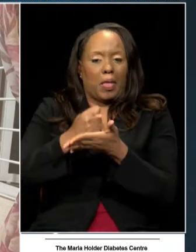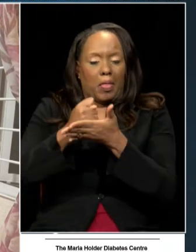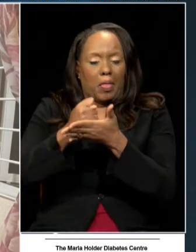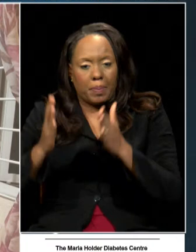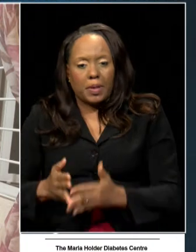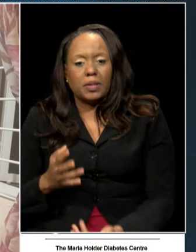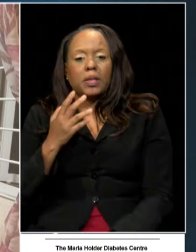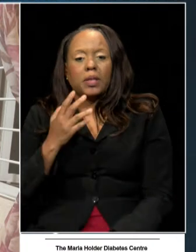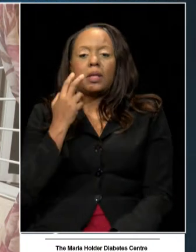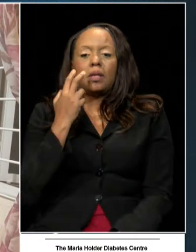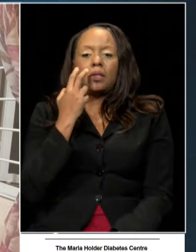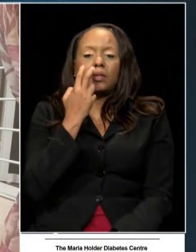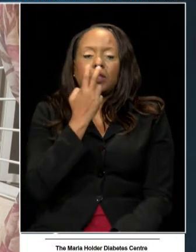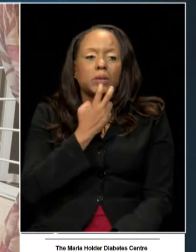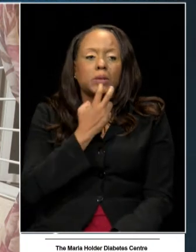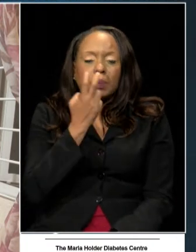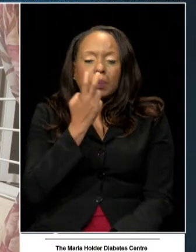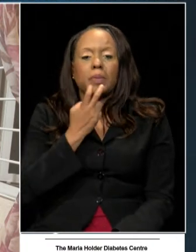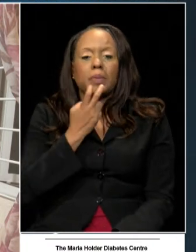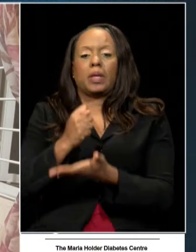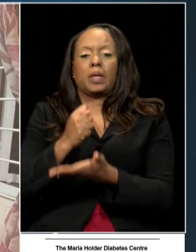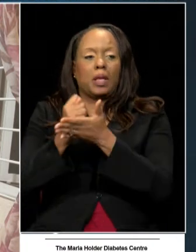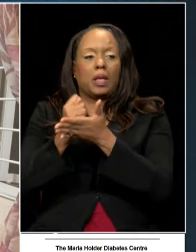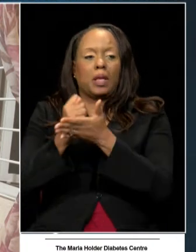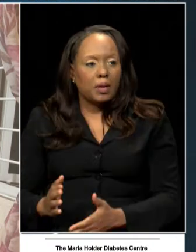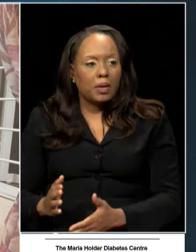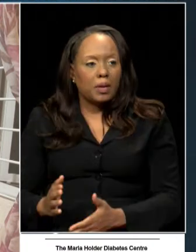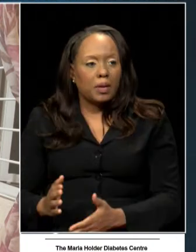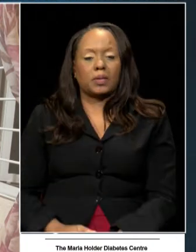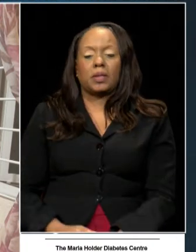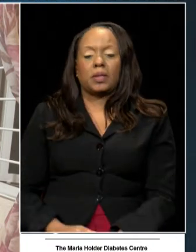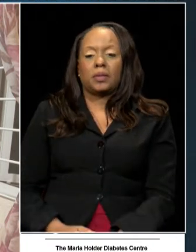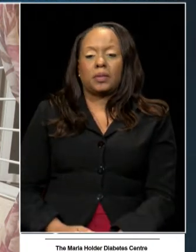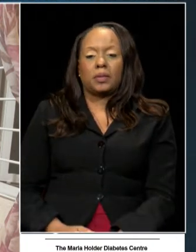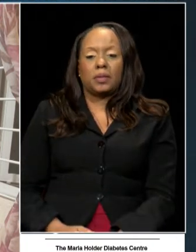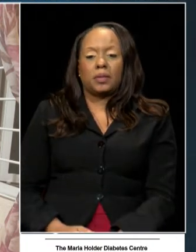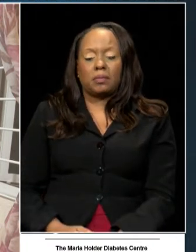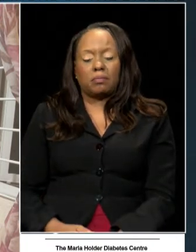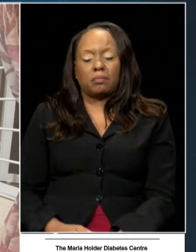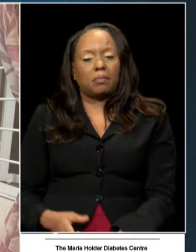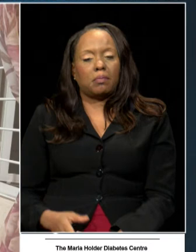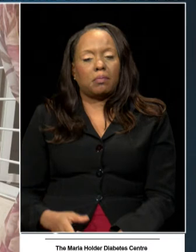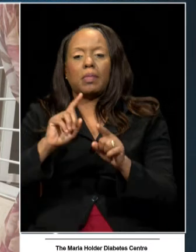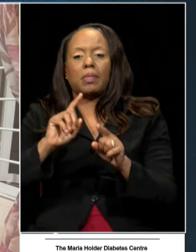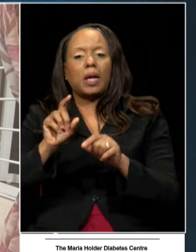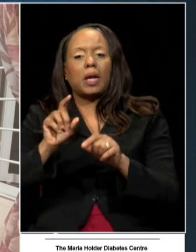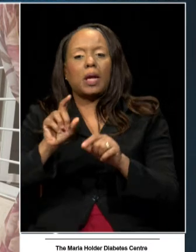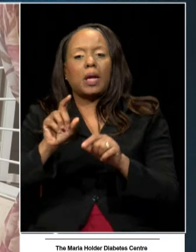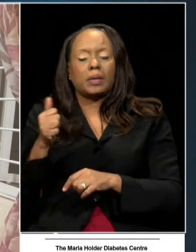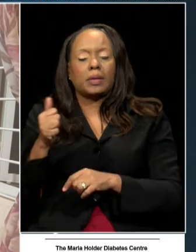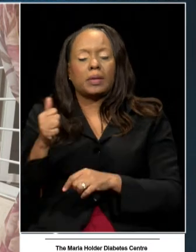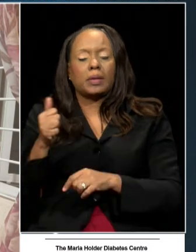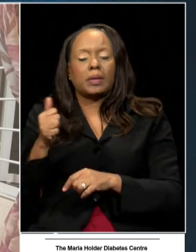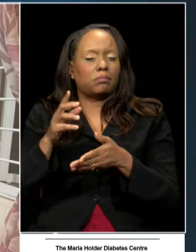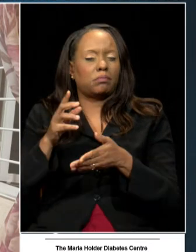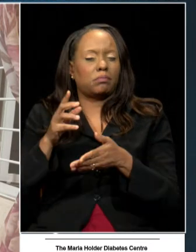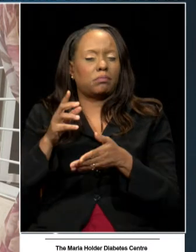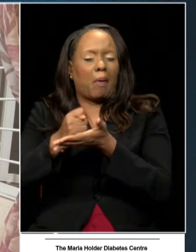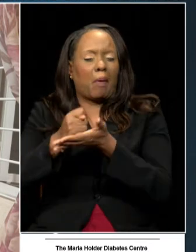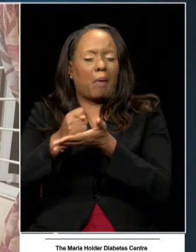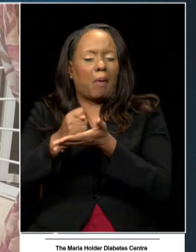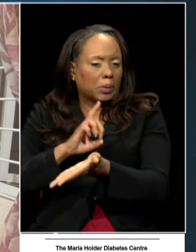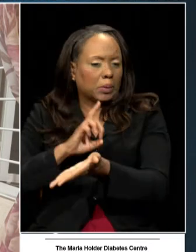speech therapy, physiatry, which is a specialty of medicine, rehabilitative medicine,